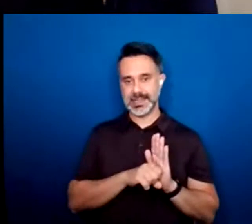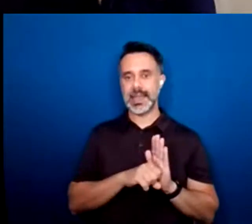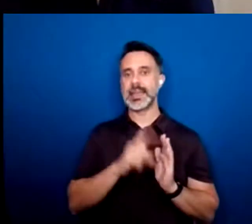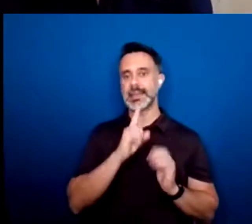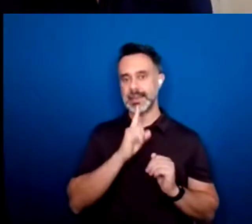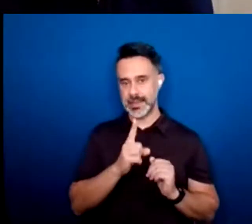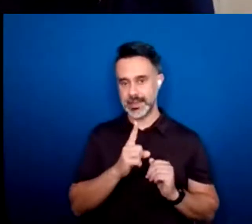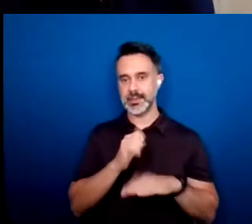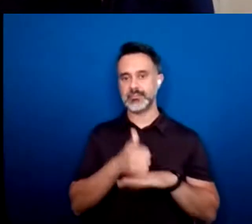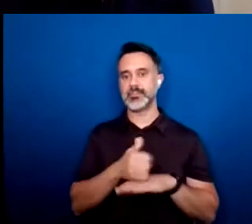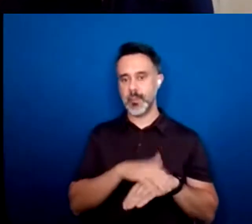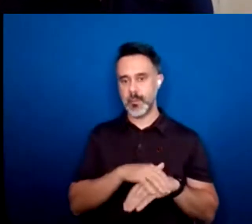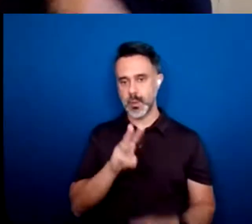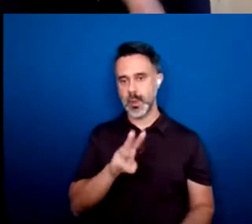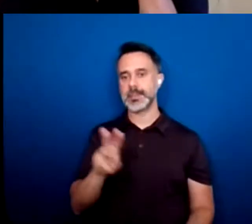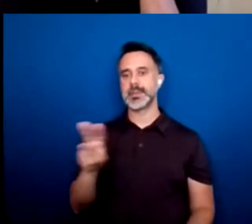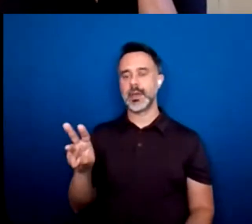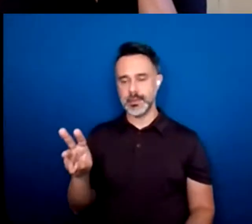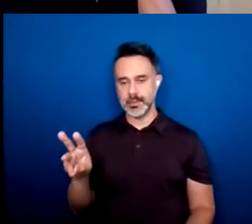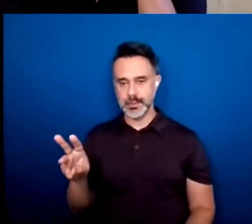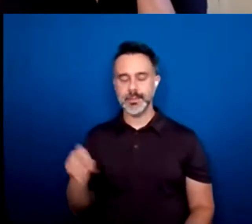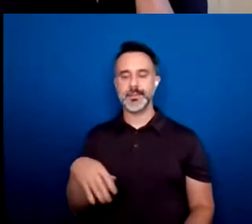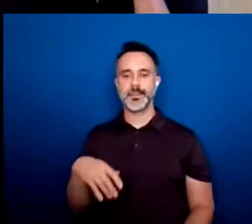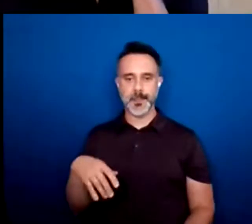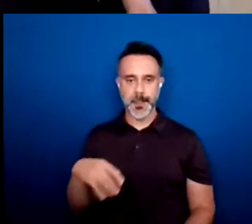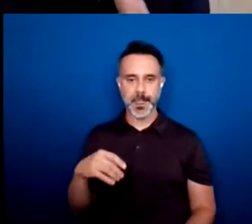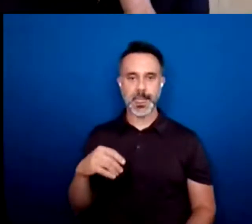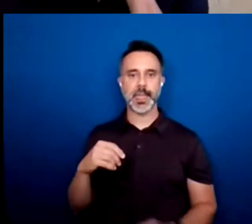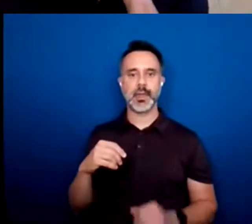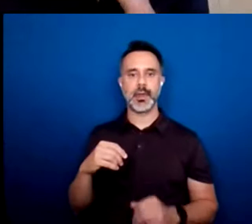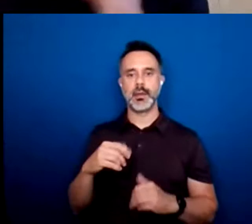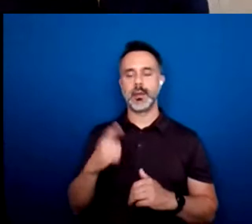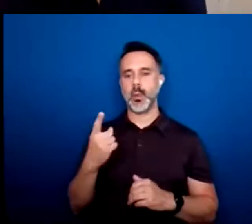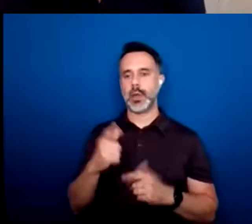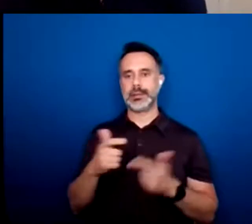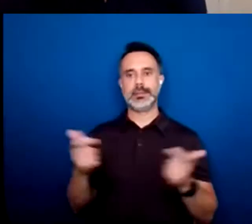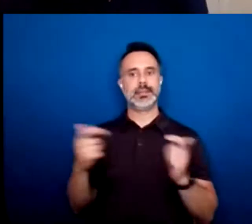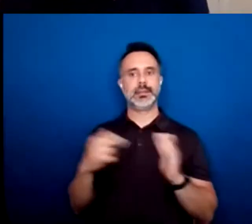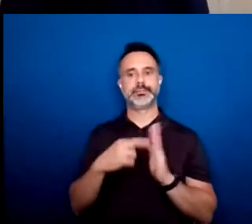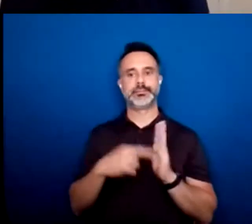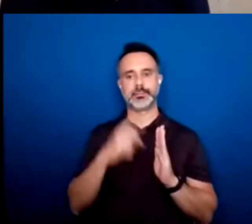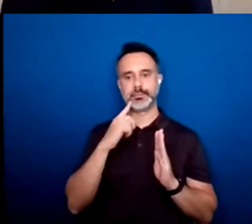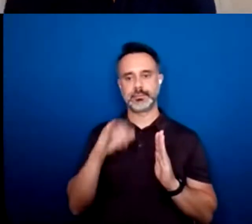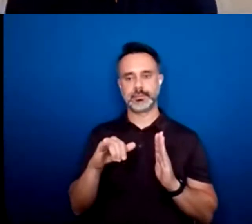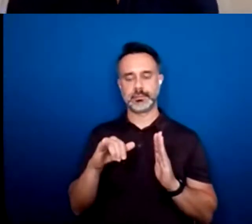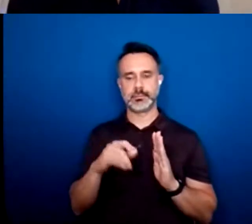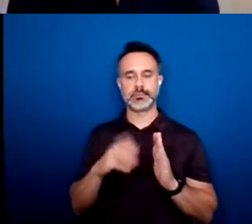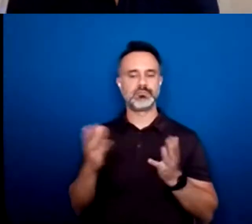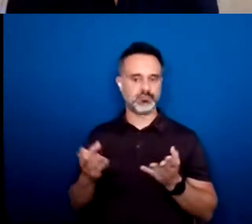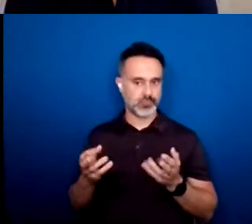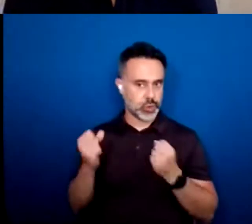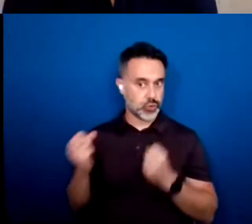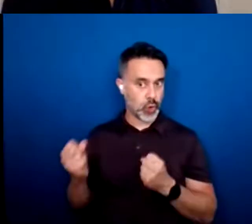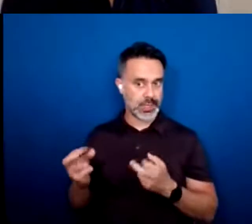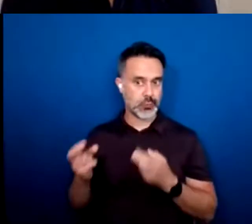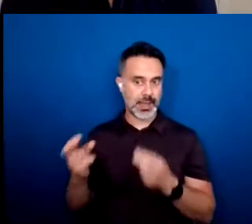their website, and one of the main tenets of the mega events for outdoors is that they would strongly recommend that